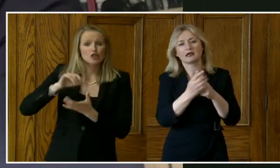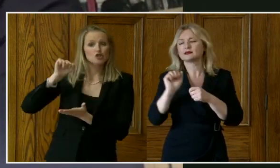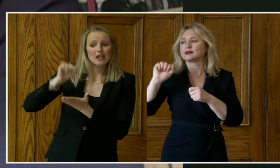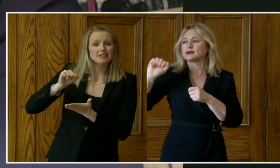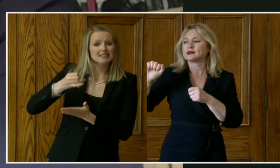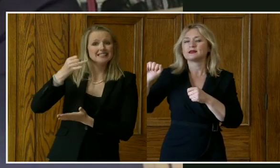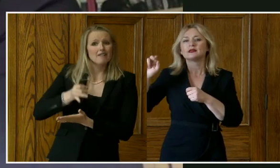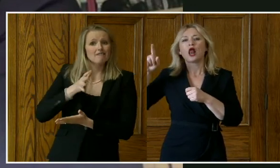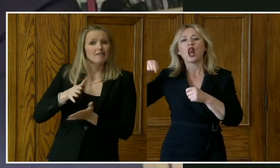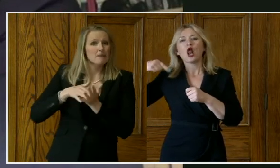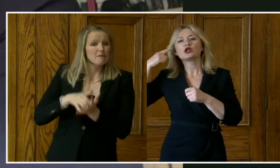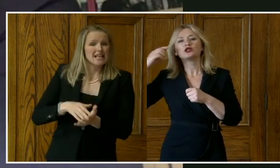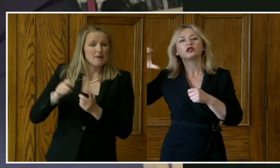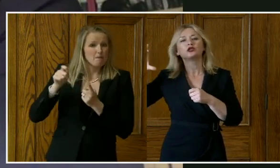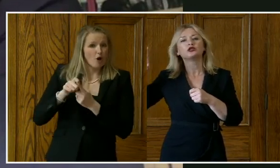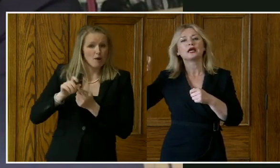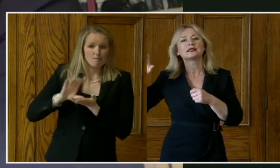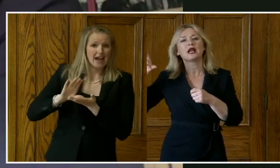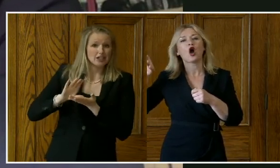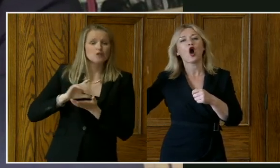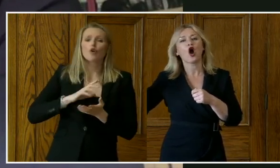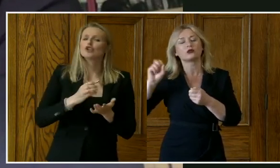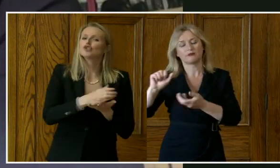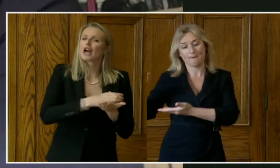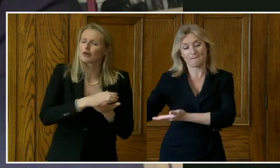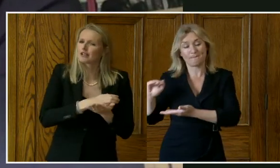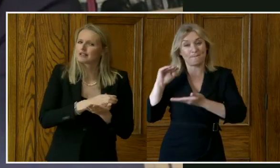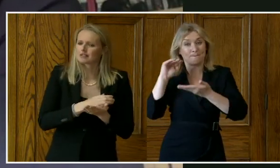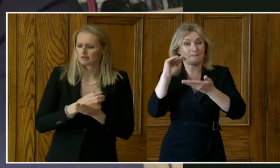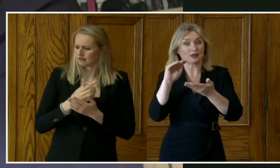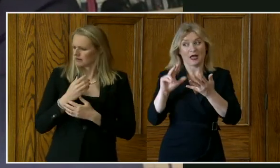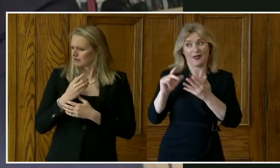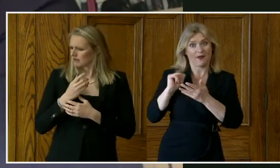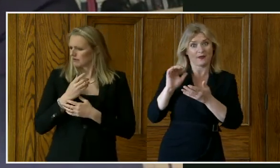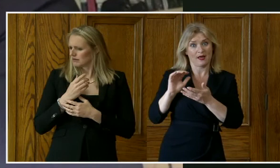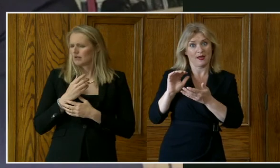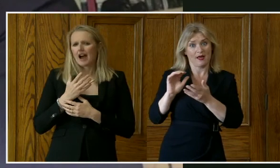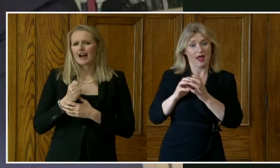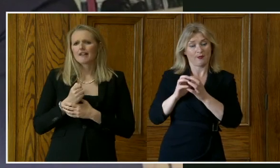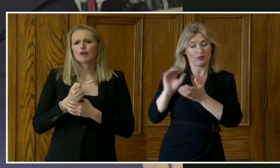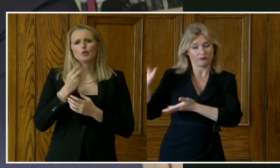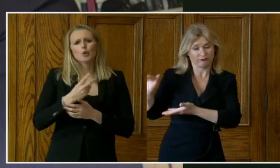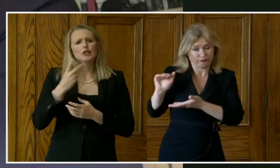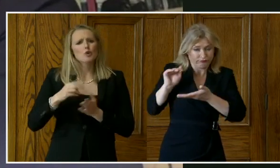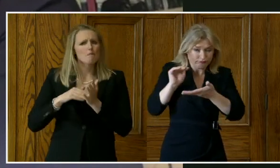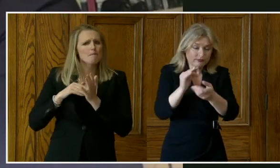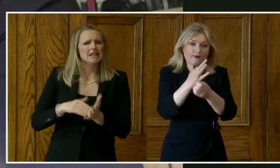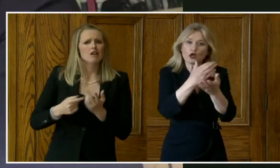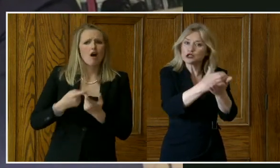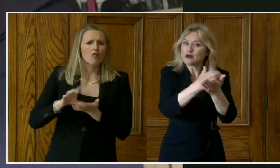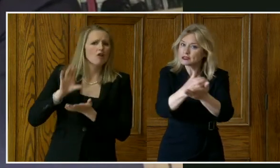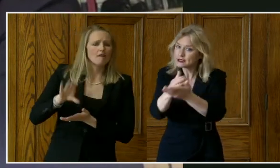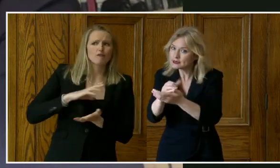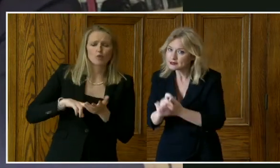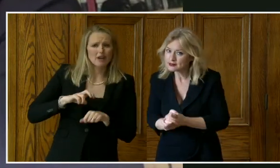£750 million package for charities, which was announced on April the 8th, and the £22 million Barnett consequentials that Northern Ireland